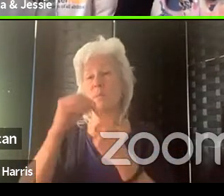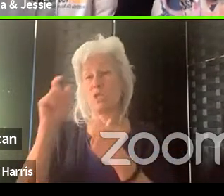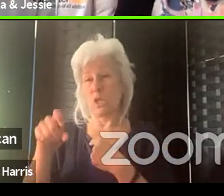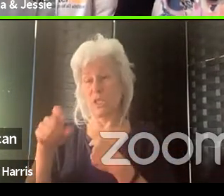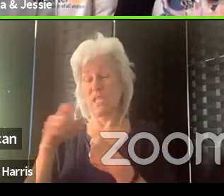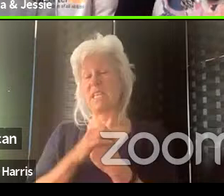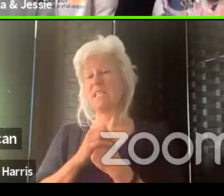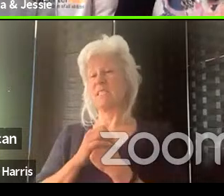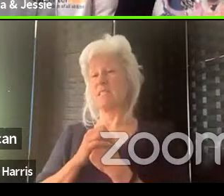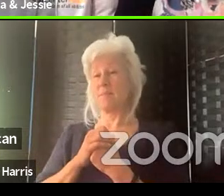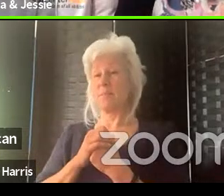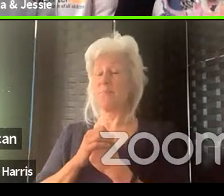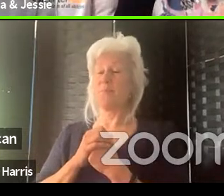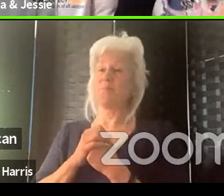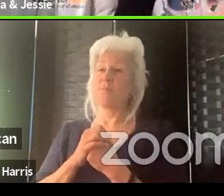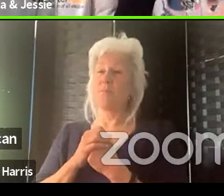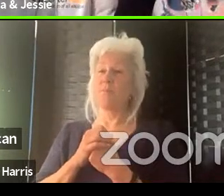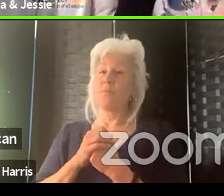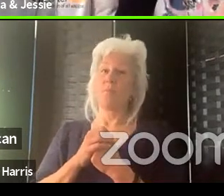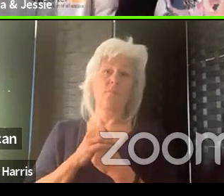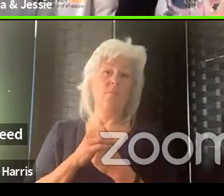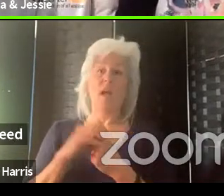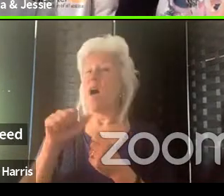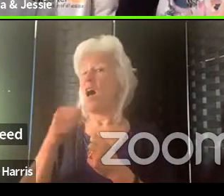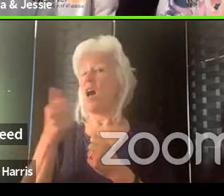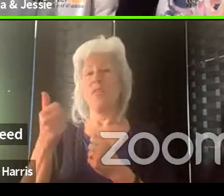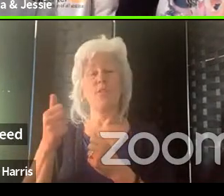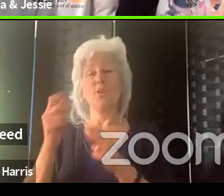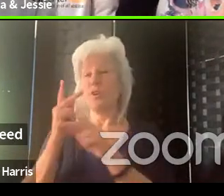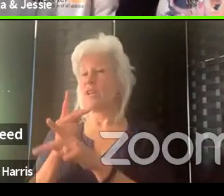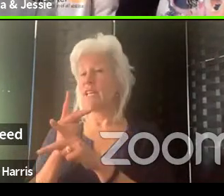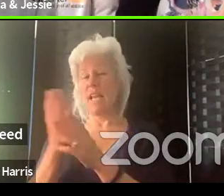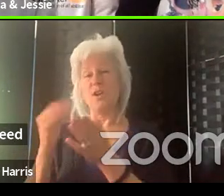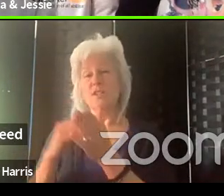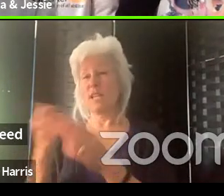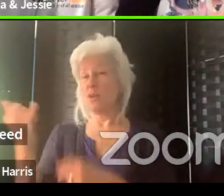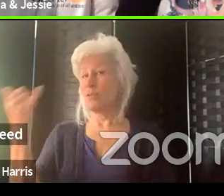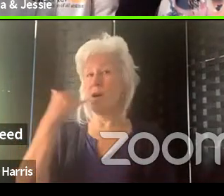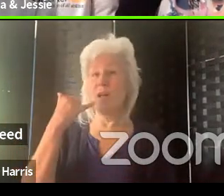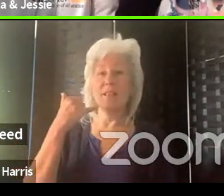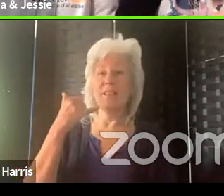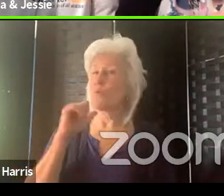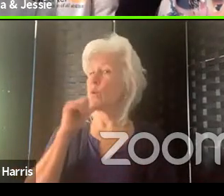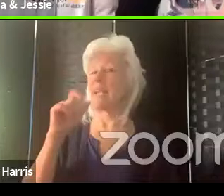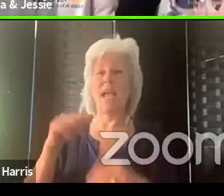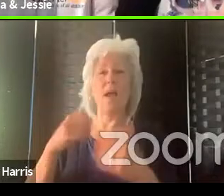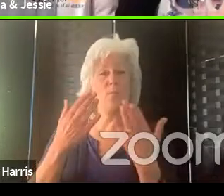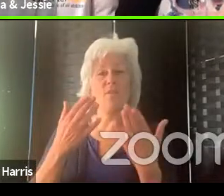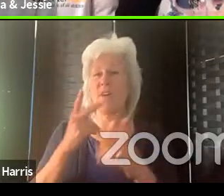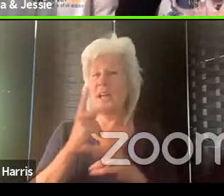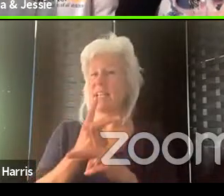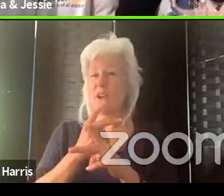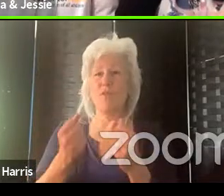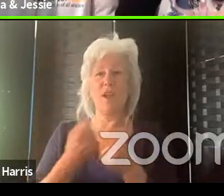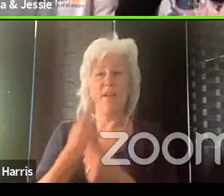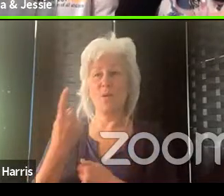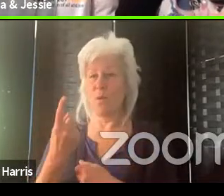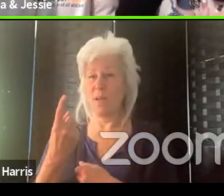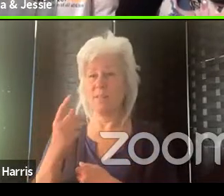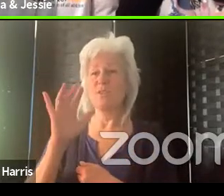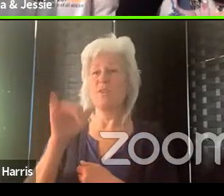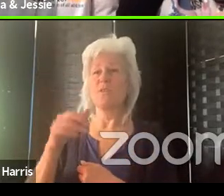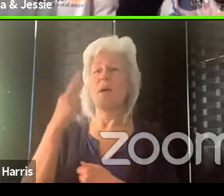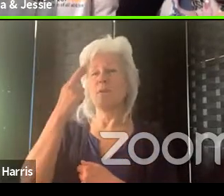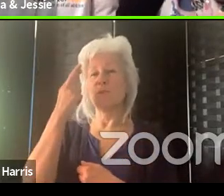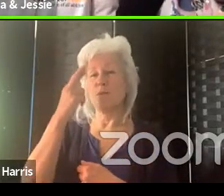Frequently, other childcare centers call us, and we cannot provide enrollment for everyone. And that's kind of the idea behind why we created the